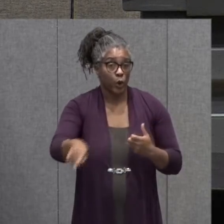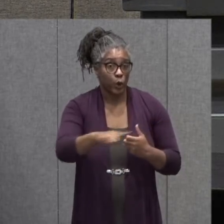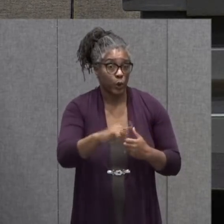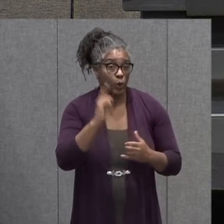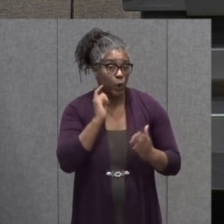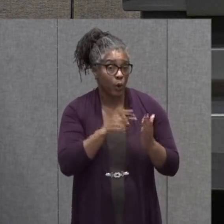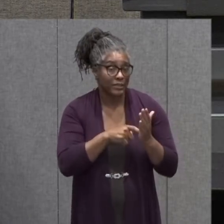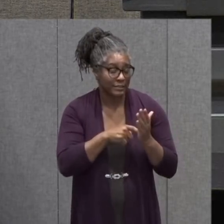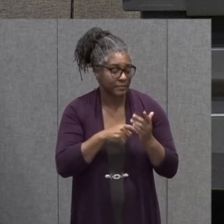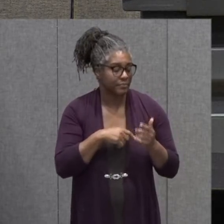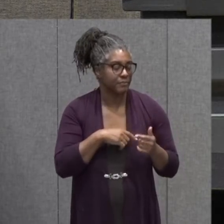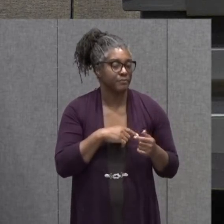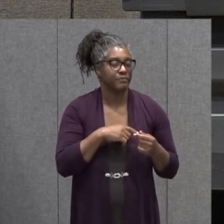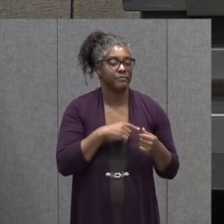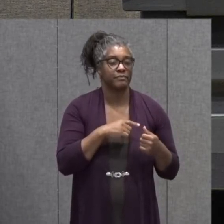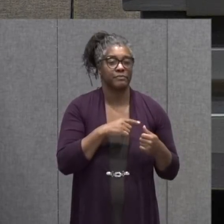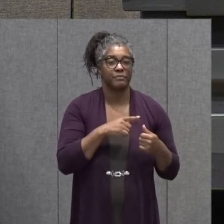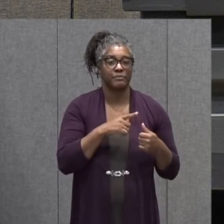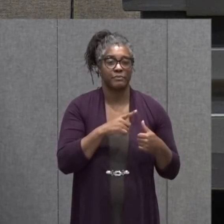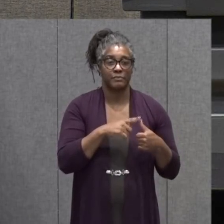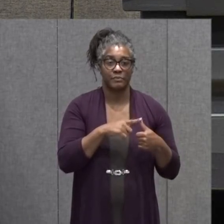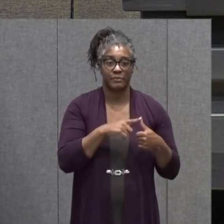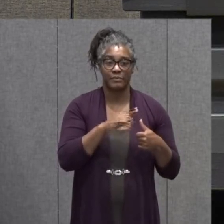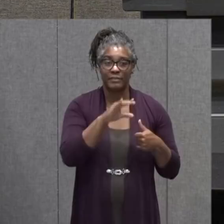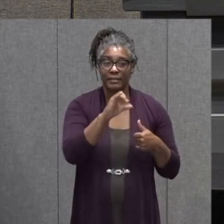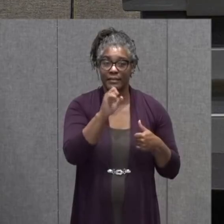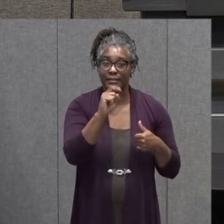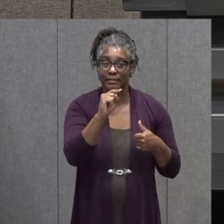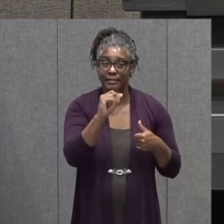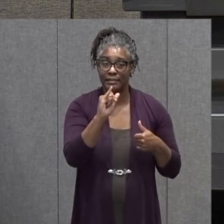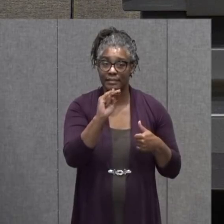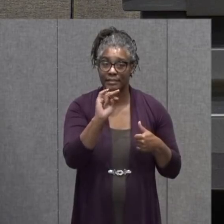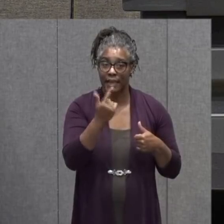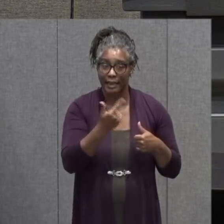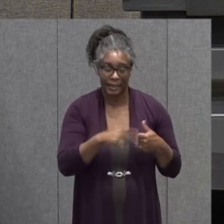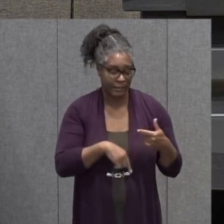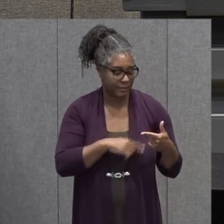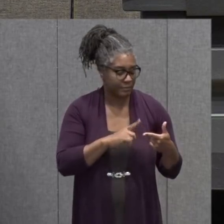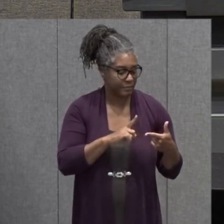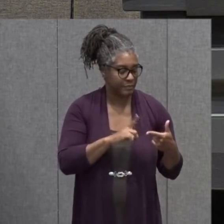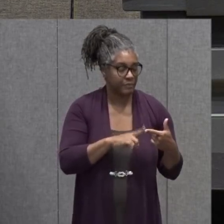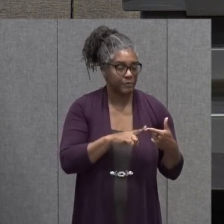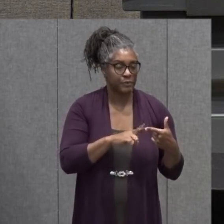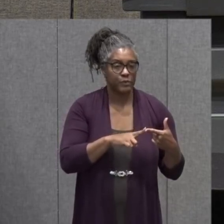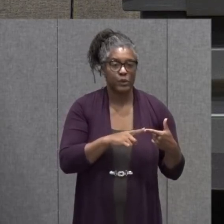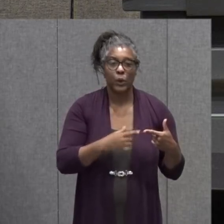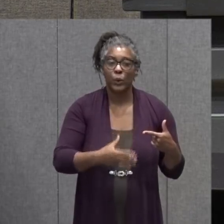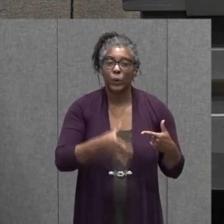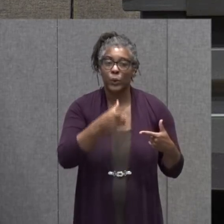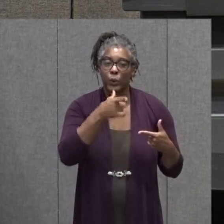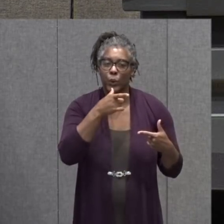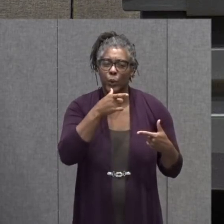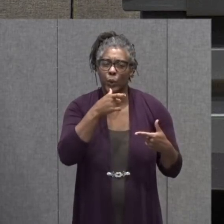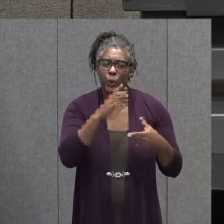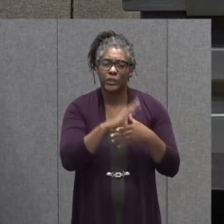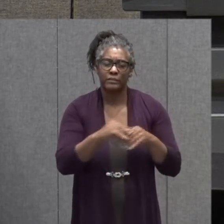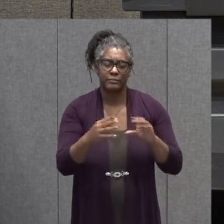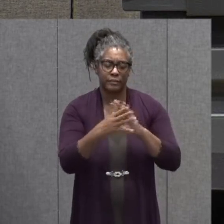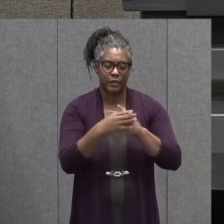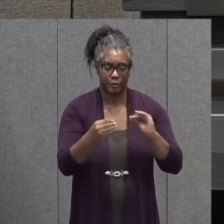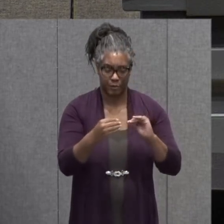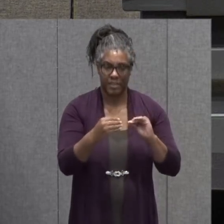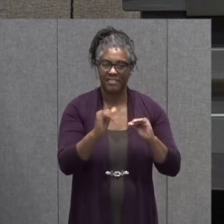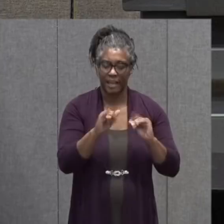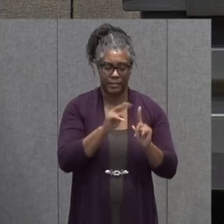the setting of this book? Okay? Who's telling this book? Is there a character telling this book? Because that's going to tell us the point of